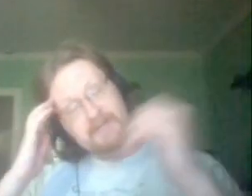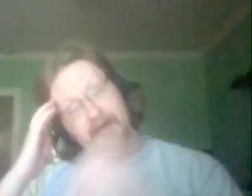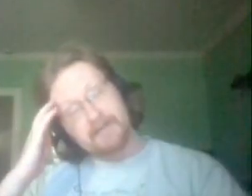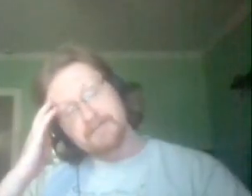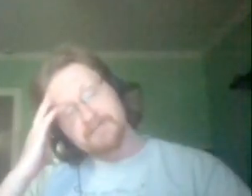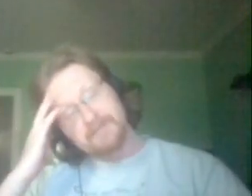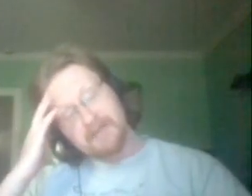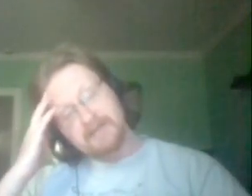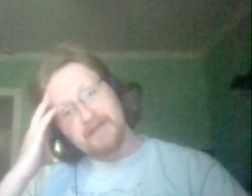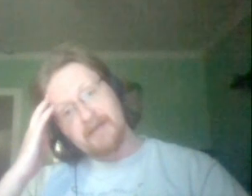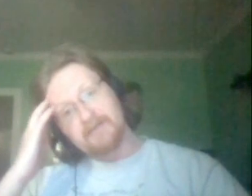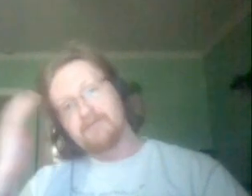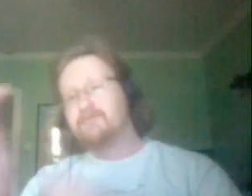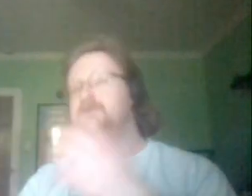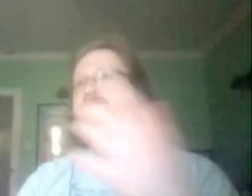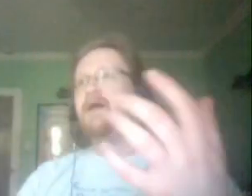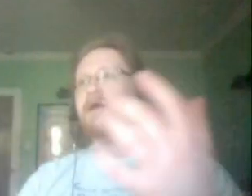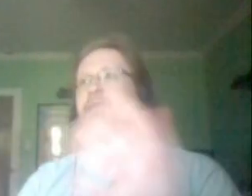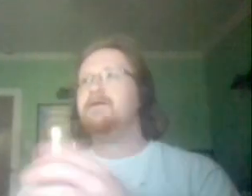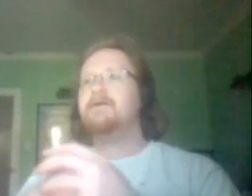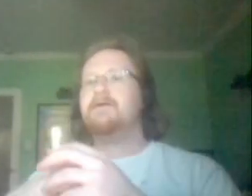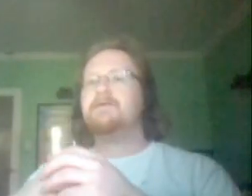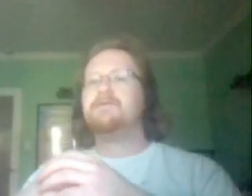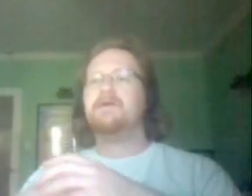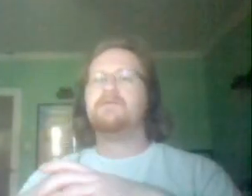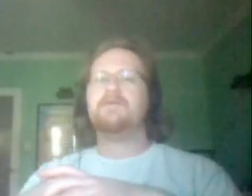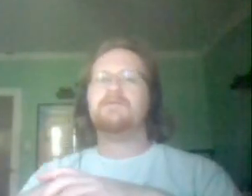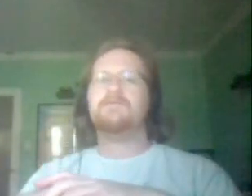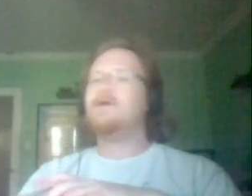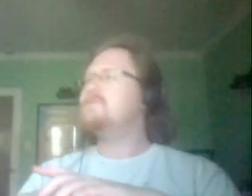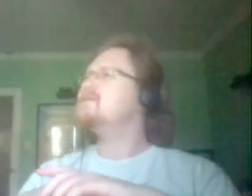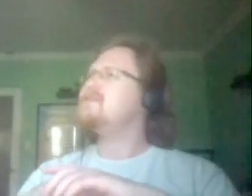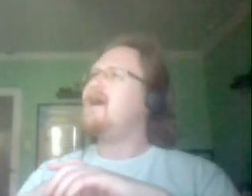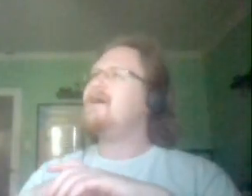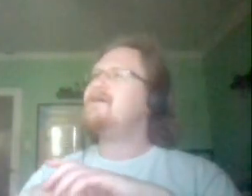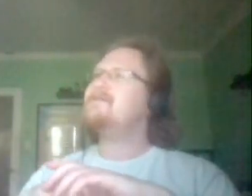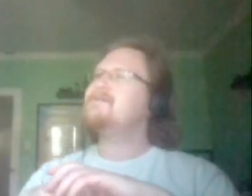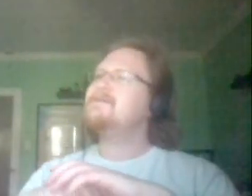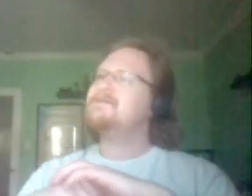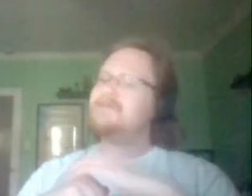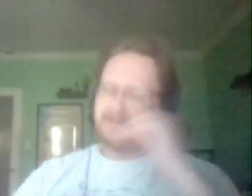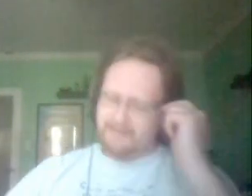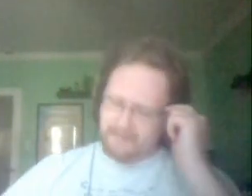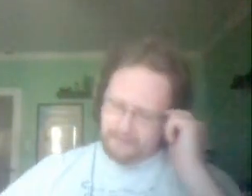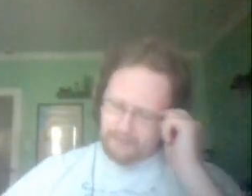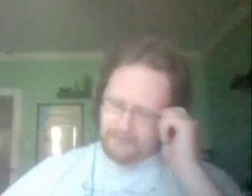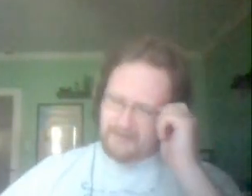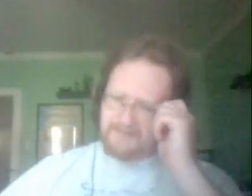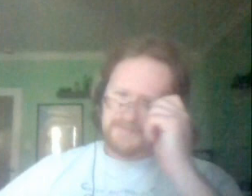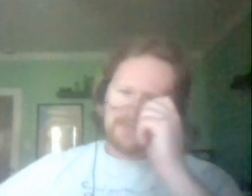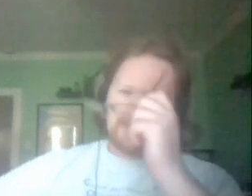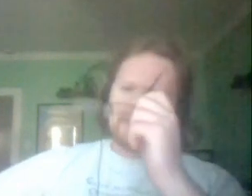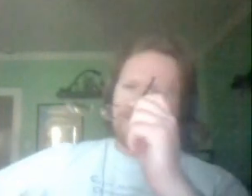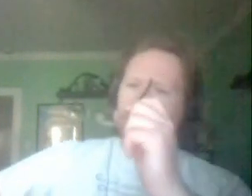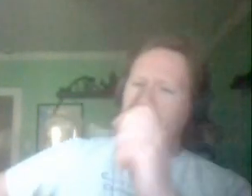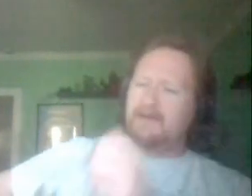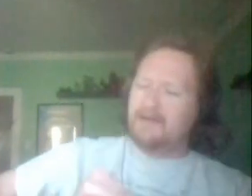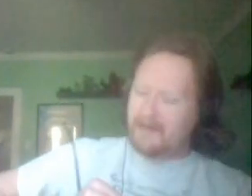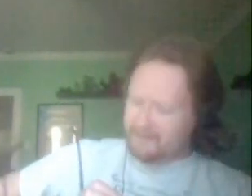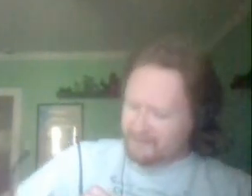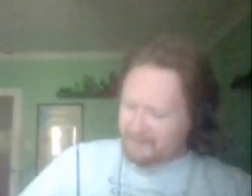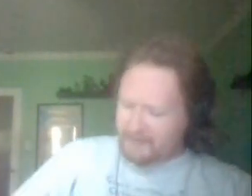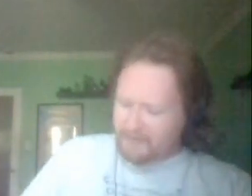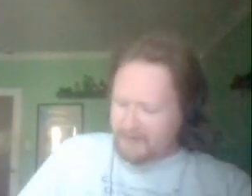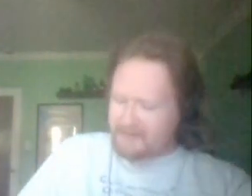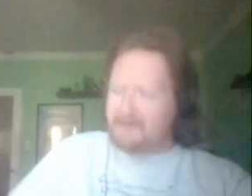this because, like, it doesn't say, like, the first guy to ever rub his eye during a movie. So, like, I'm